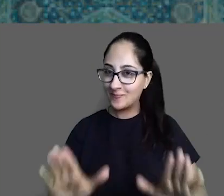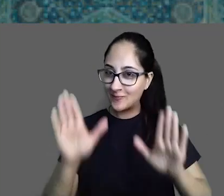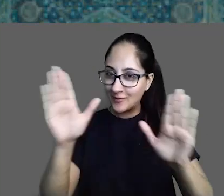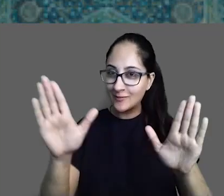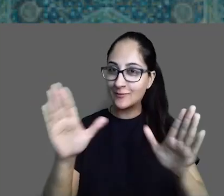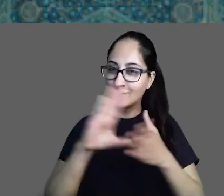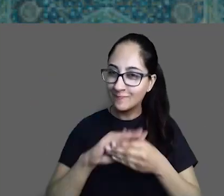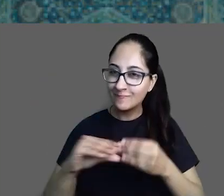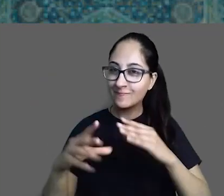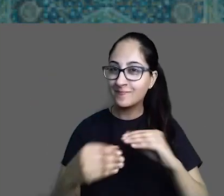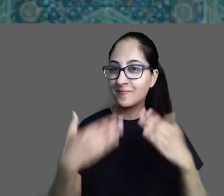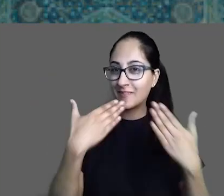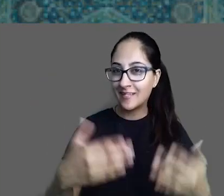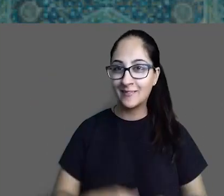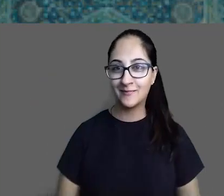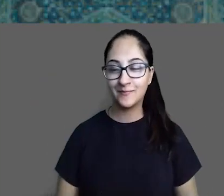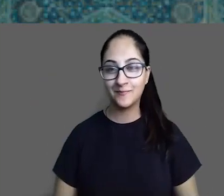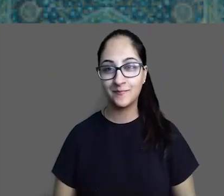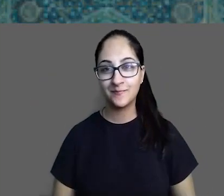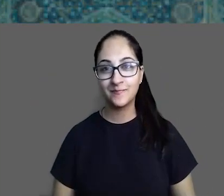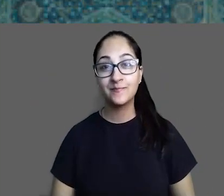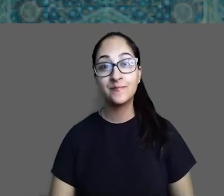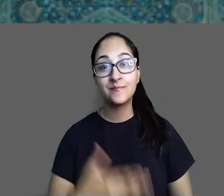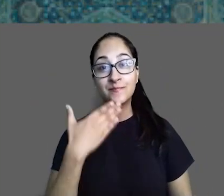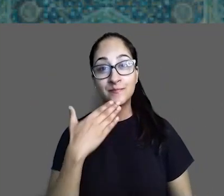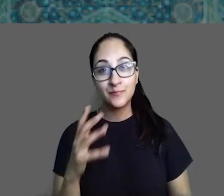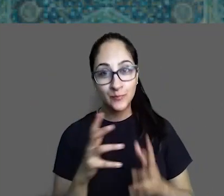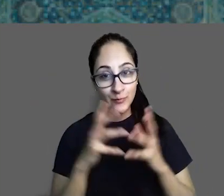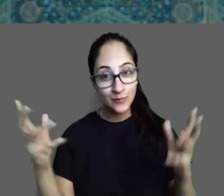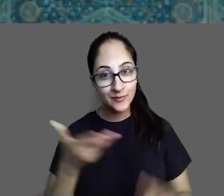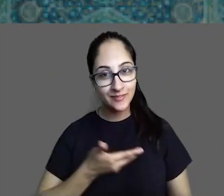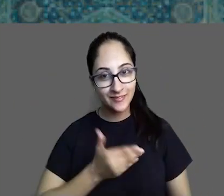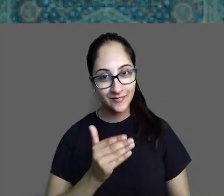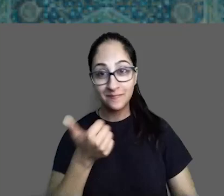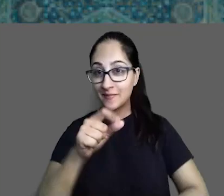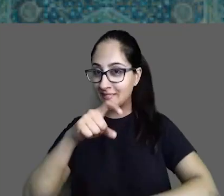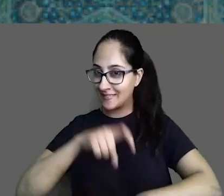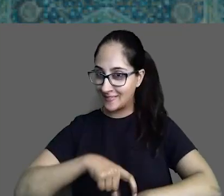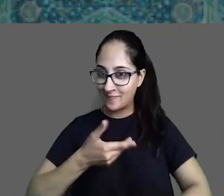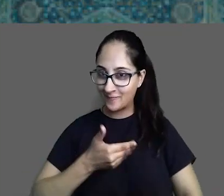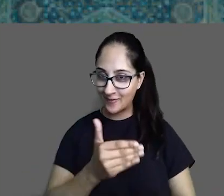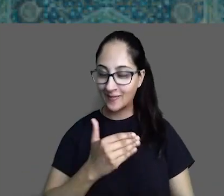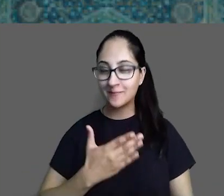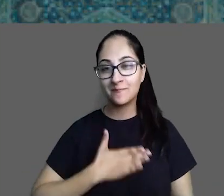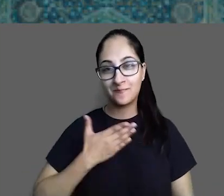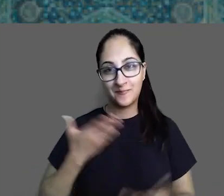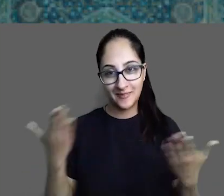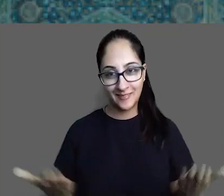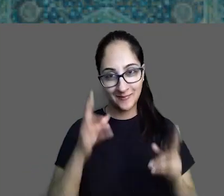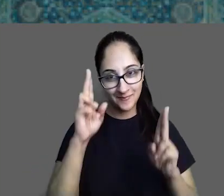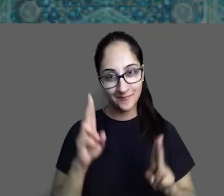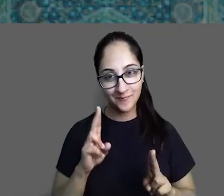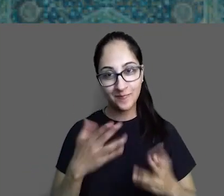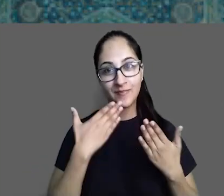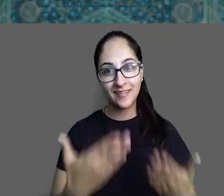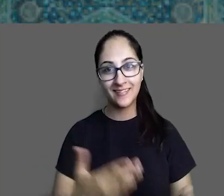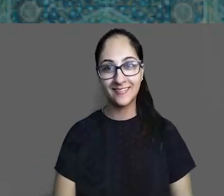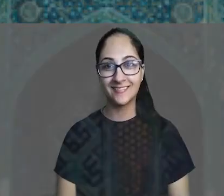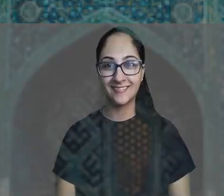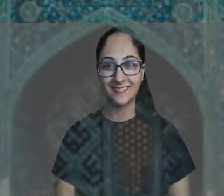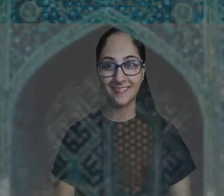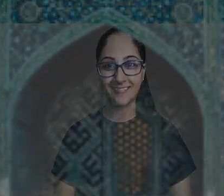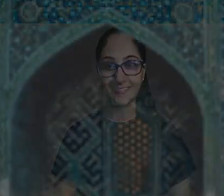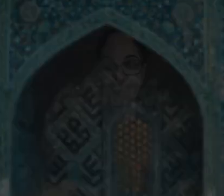us today. What a joy to hear your stories. Thank you. Thank you very much for having me. Anytime. It's a pleasure and